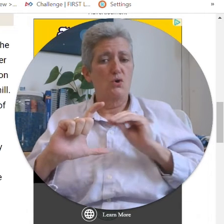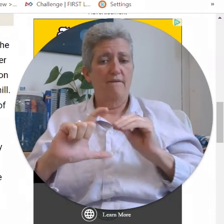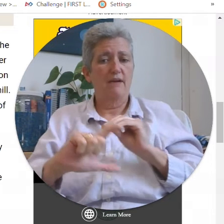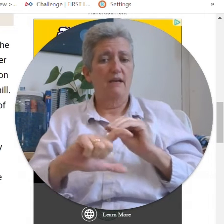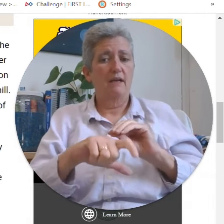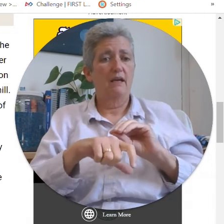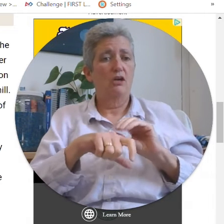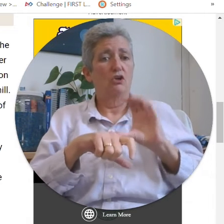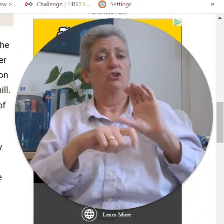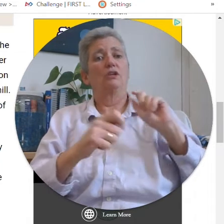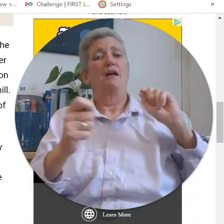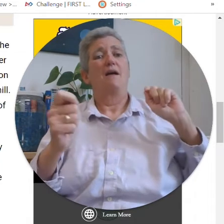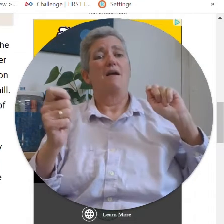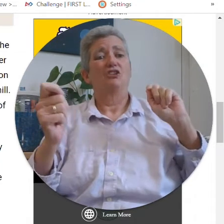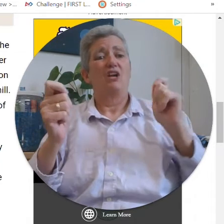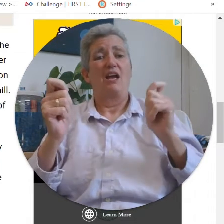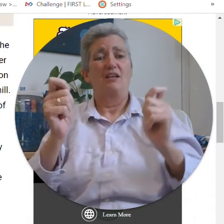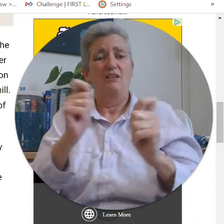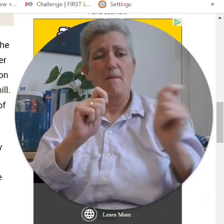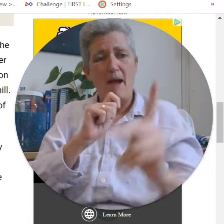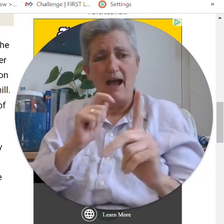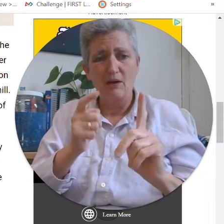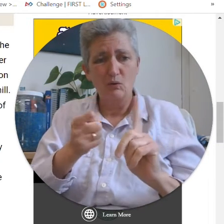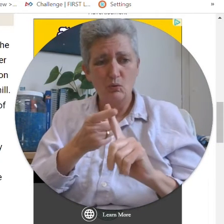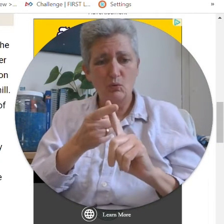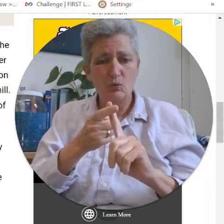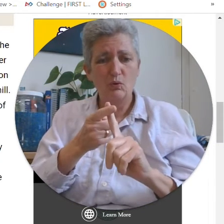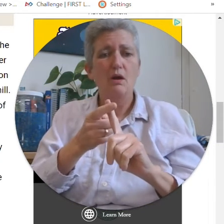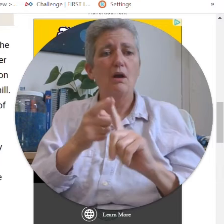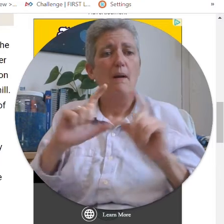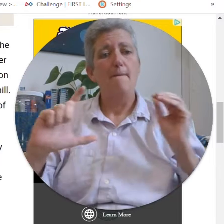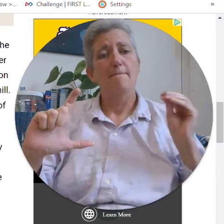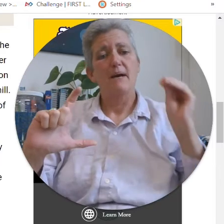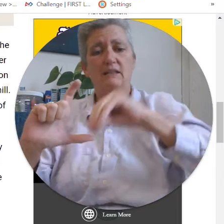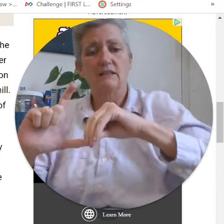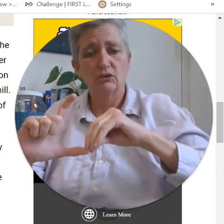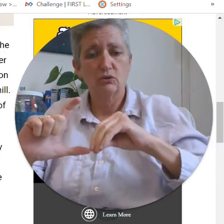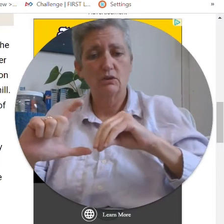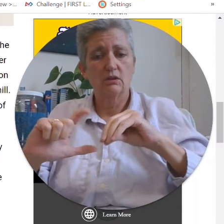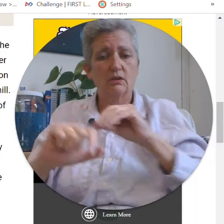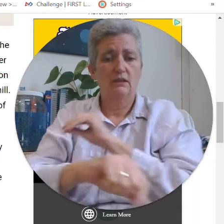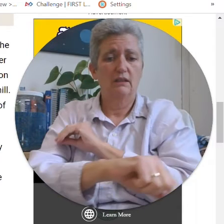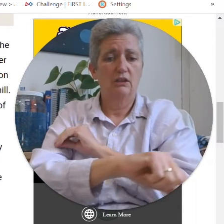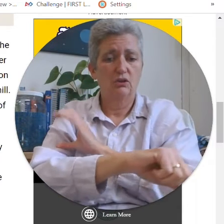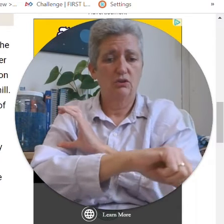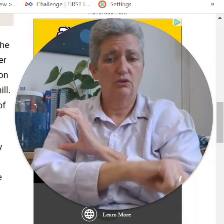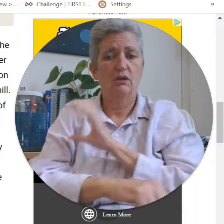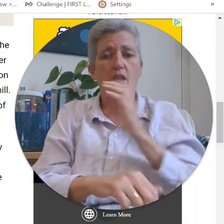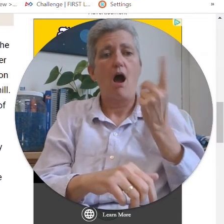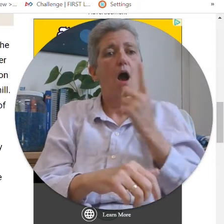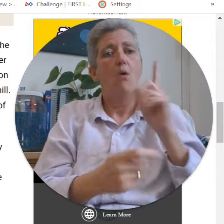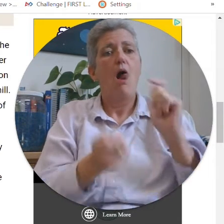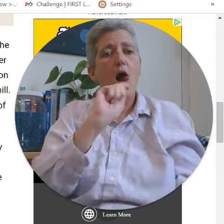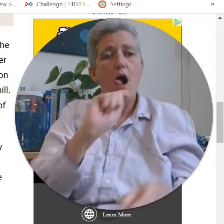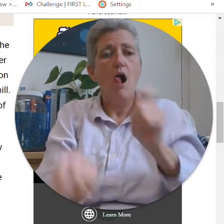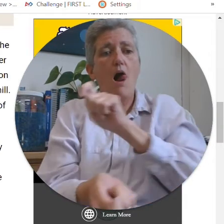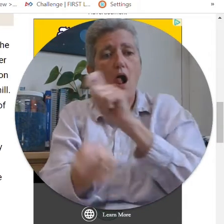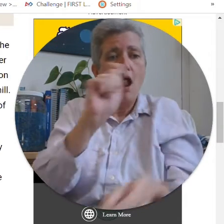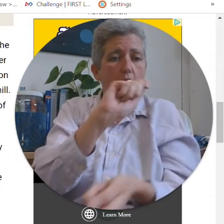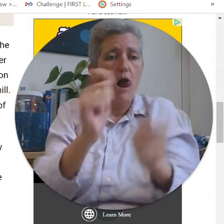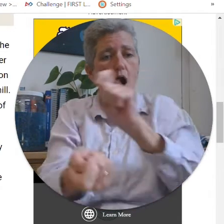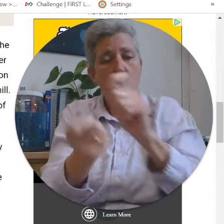So after that first hill, the potential energy is being converted to kinetic. And it's always changing back and forth like